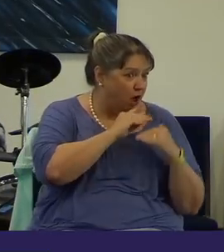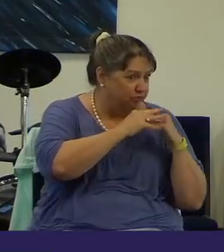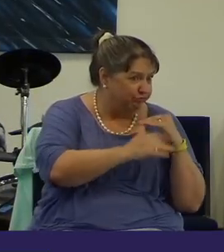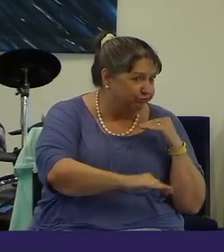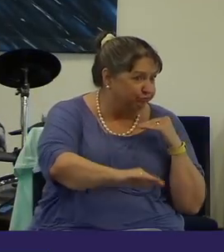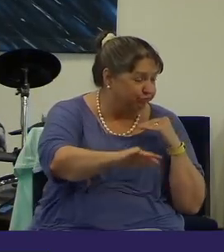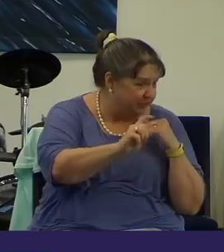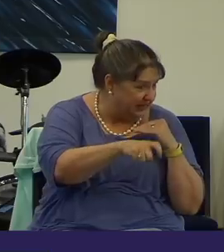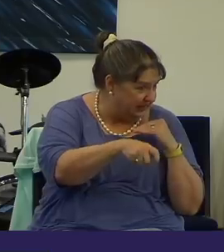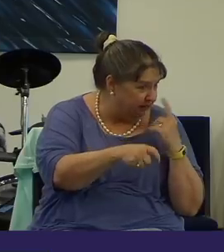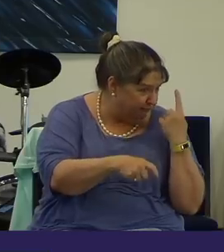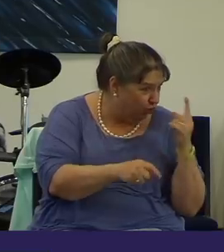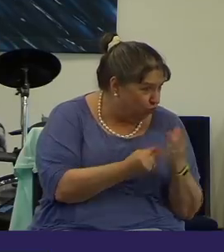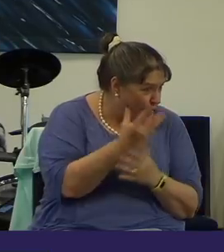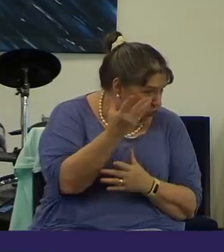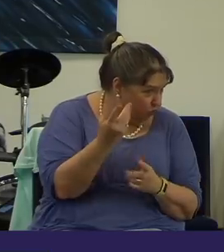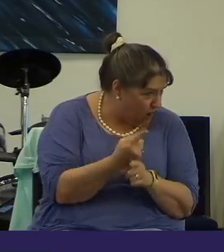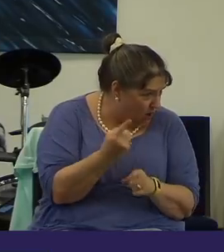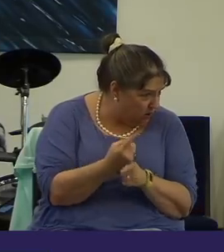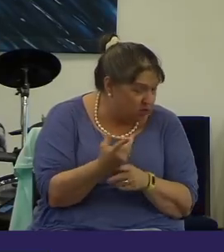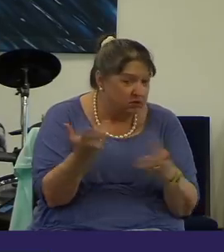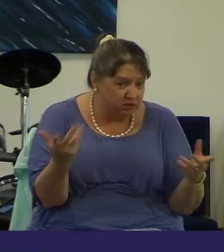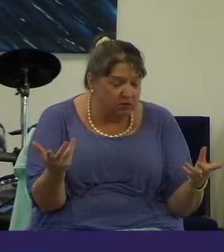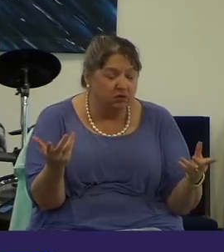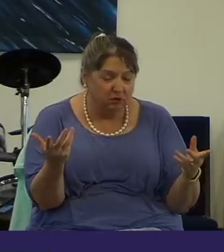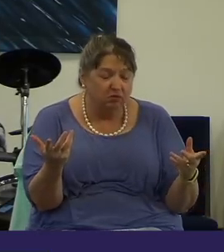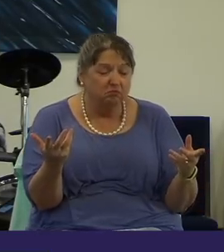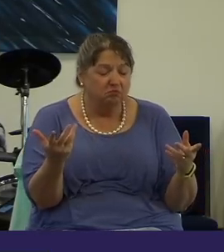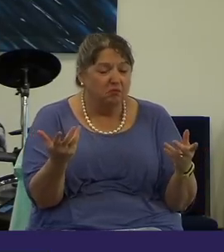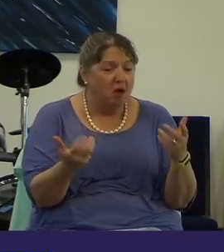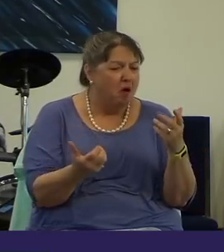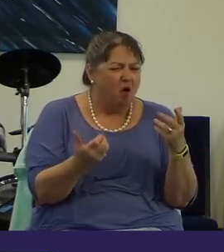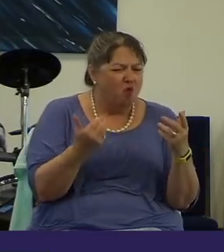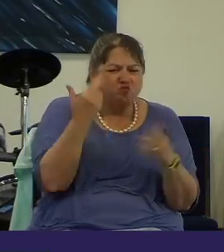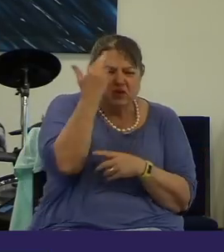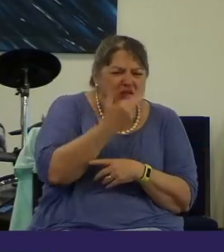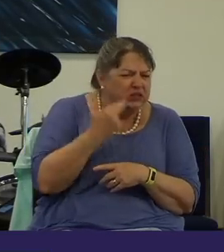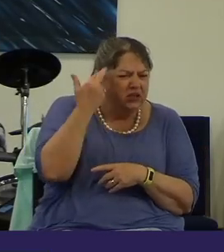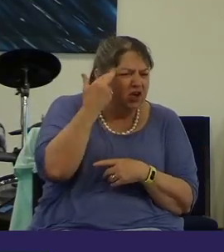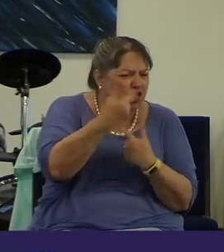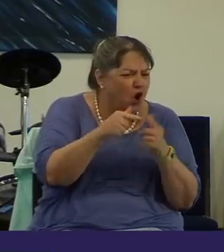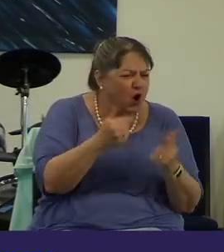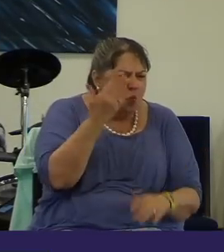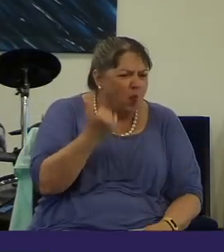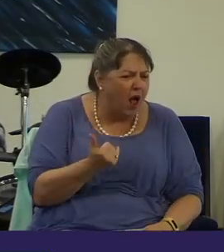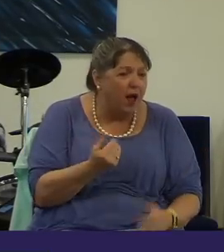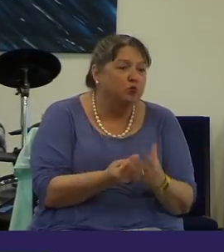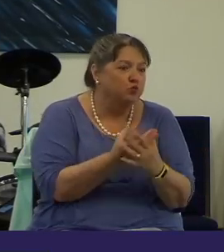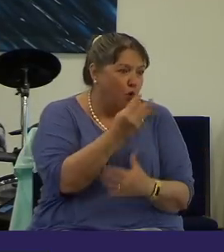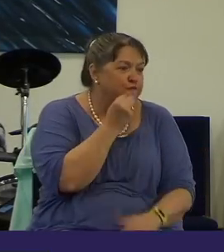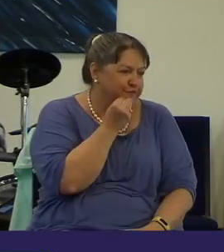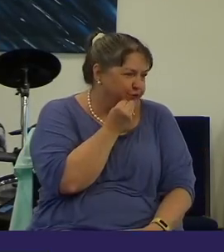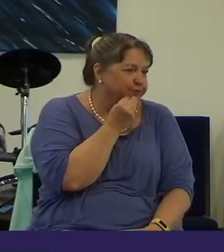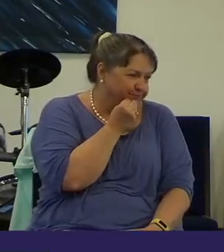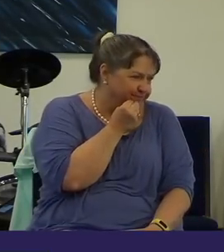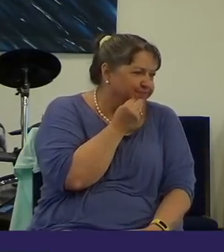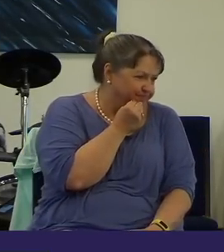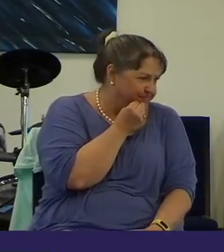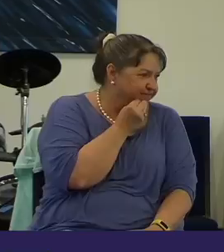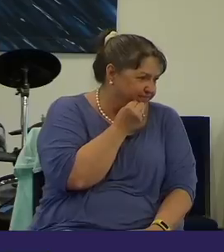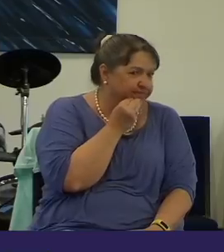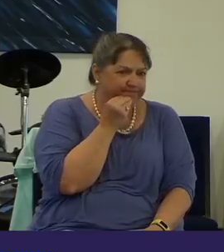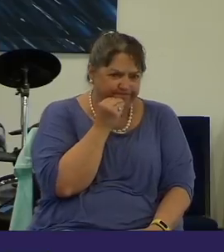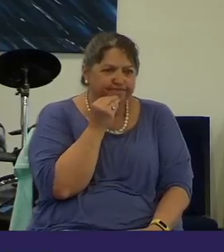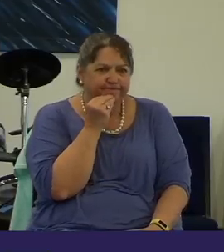main purpose, though not always, of a garden was for food supply. It was for food supply. And